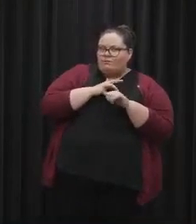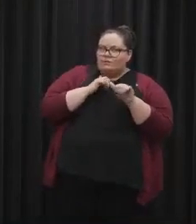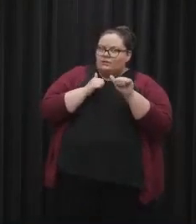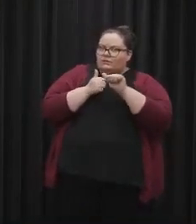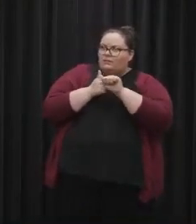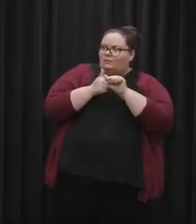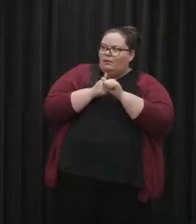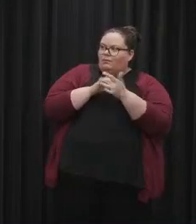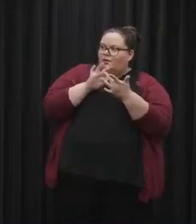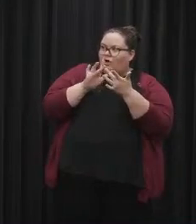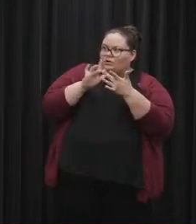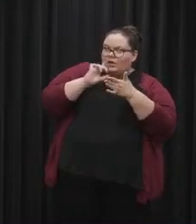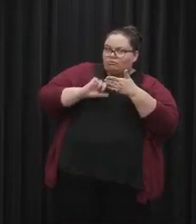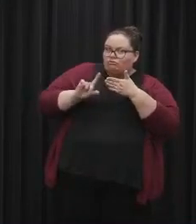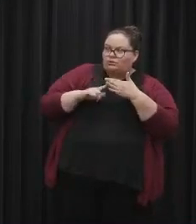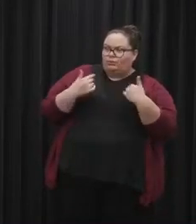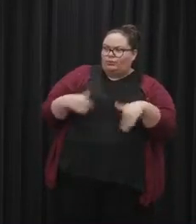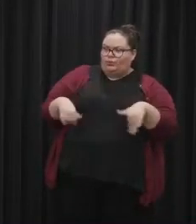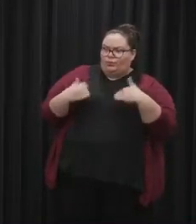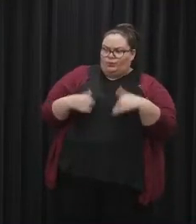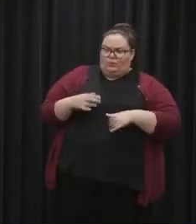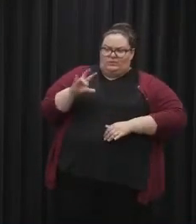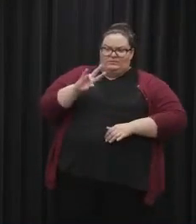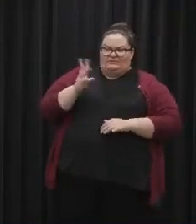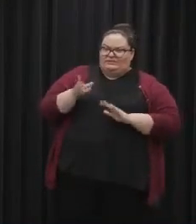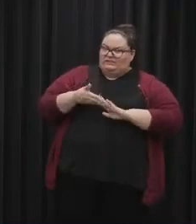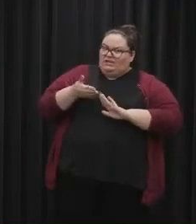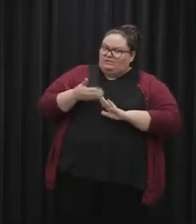up with the amount of contact tracing that's required to be done?